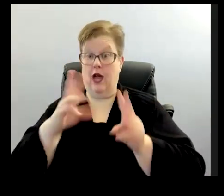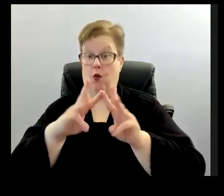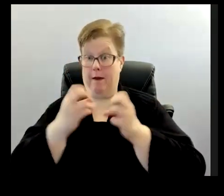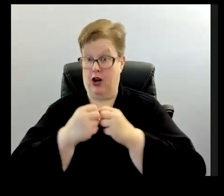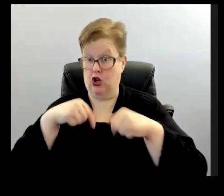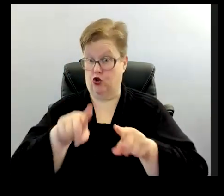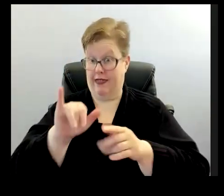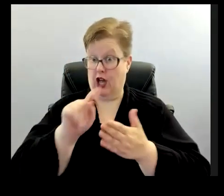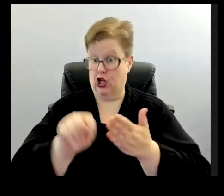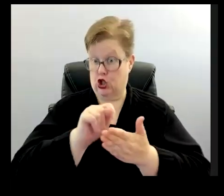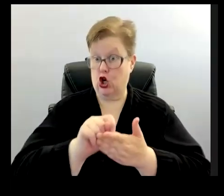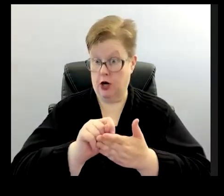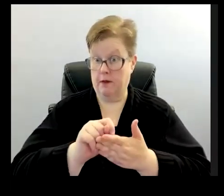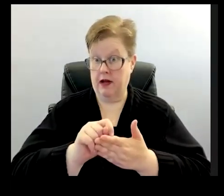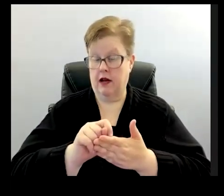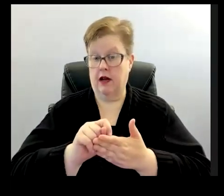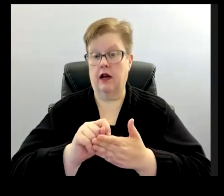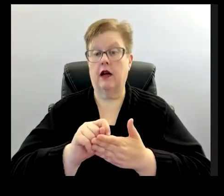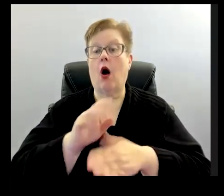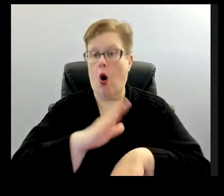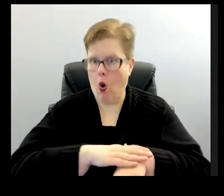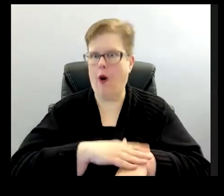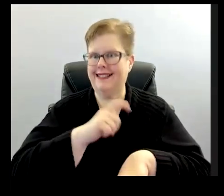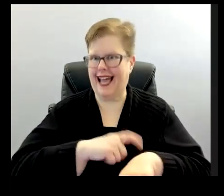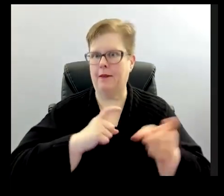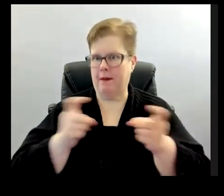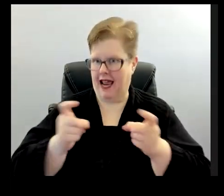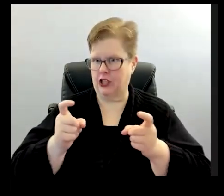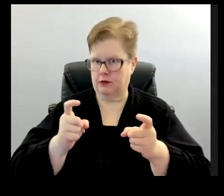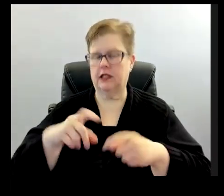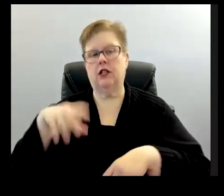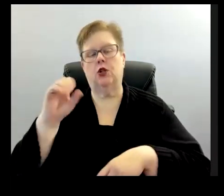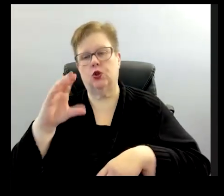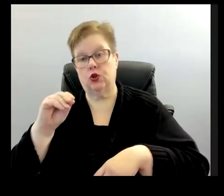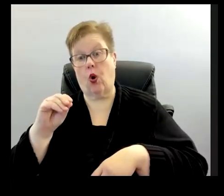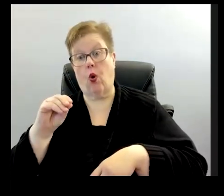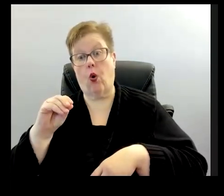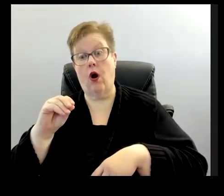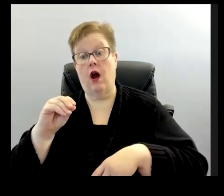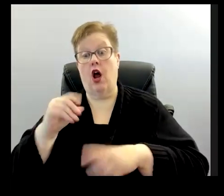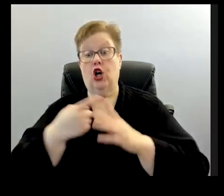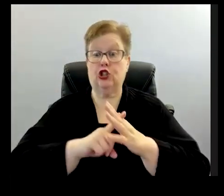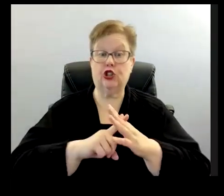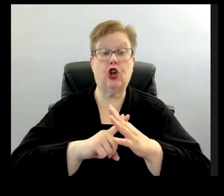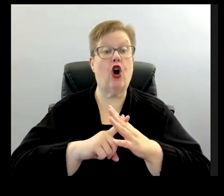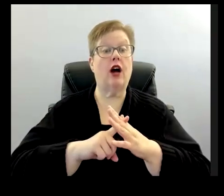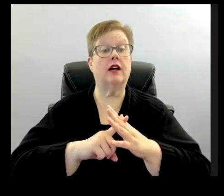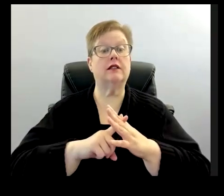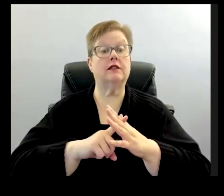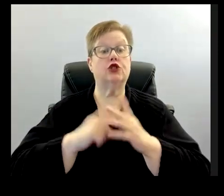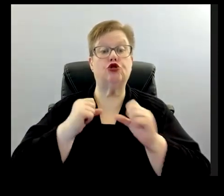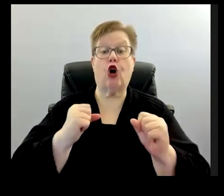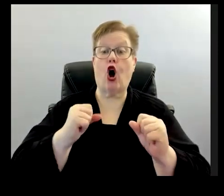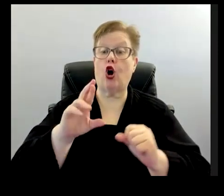term um, on time management. So in addition to our Start Strong